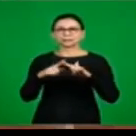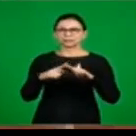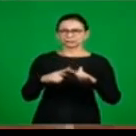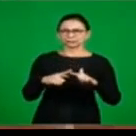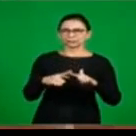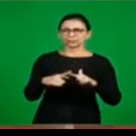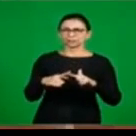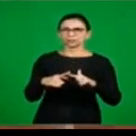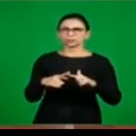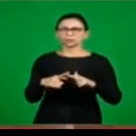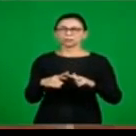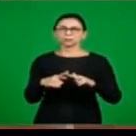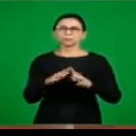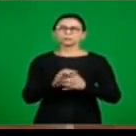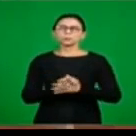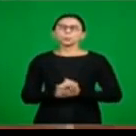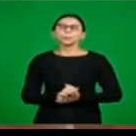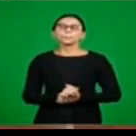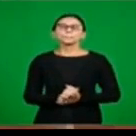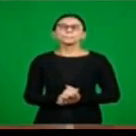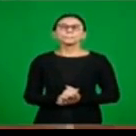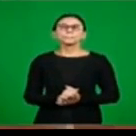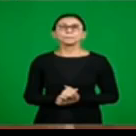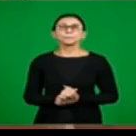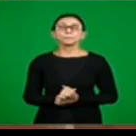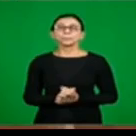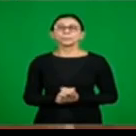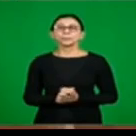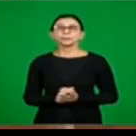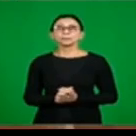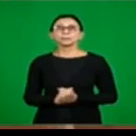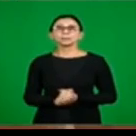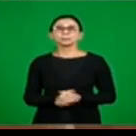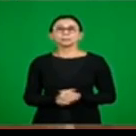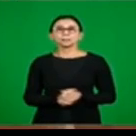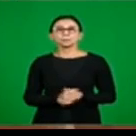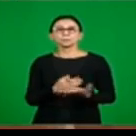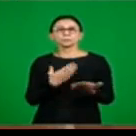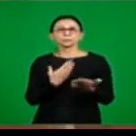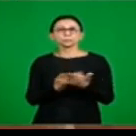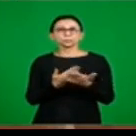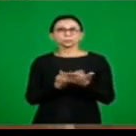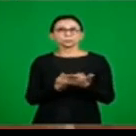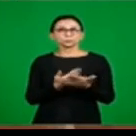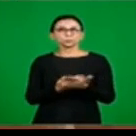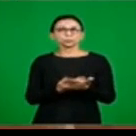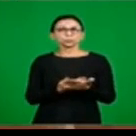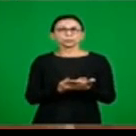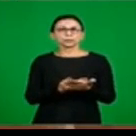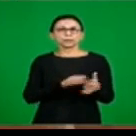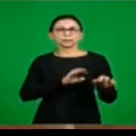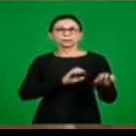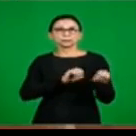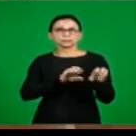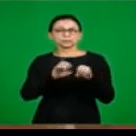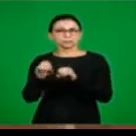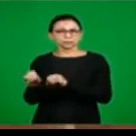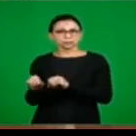to behave according to the teachings of the Word of God for this